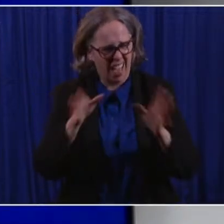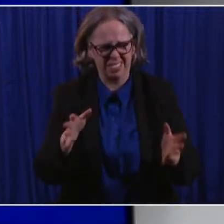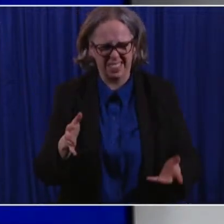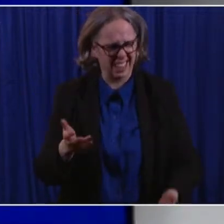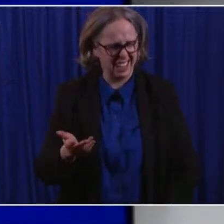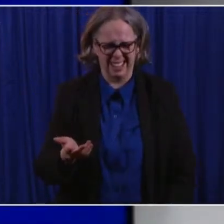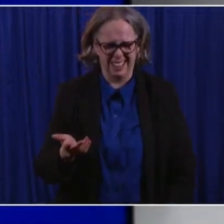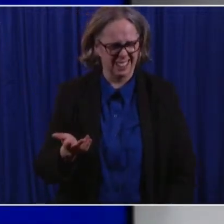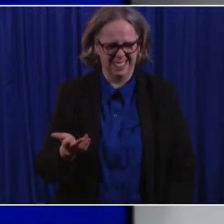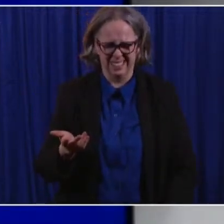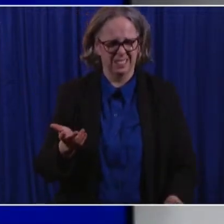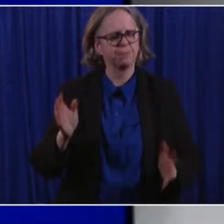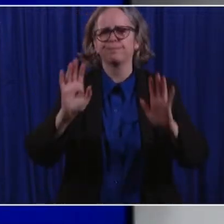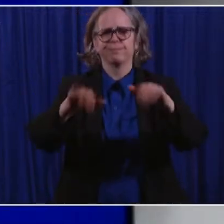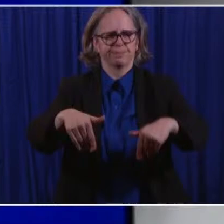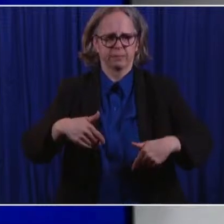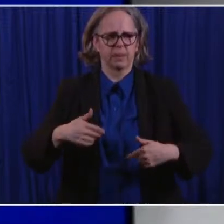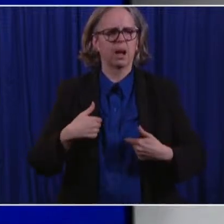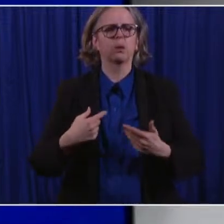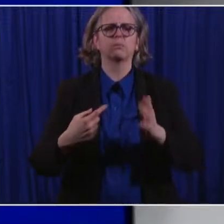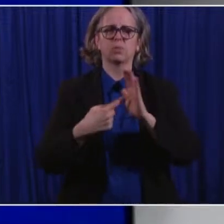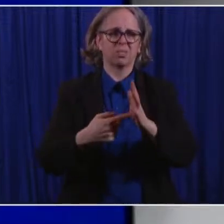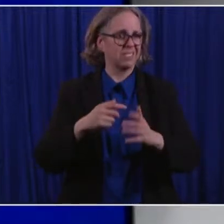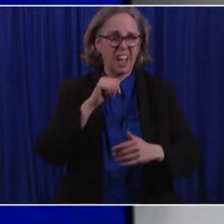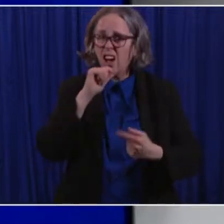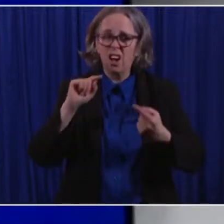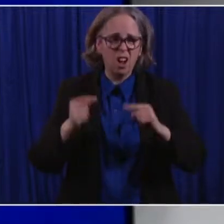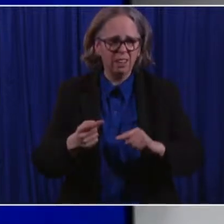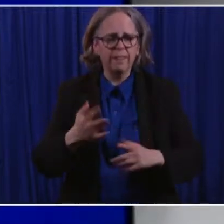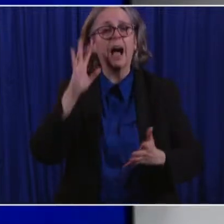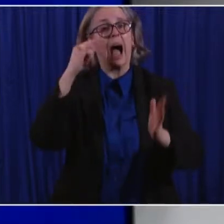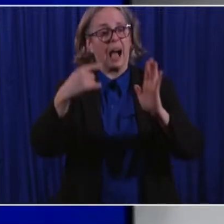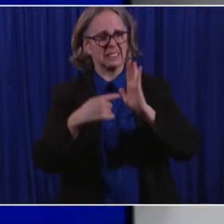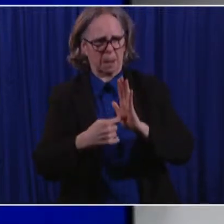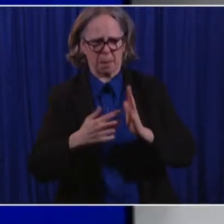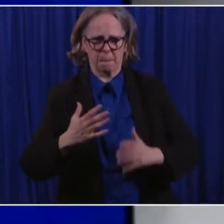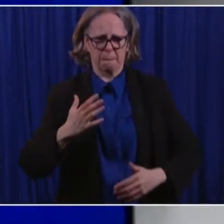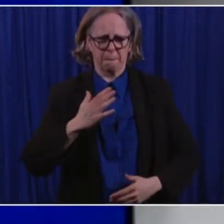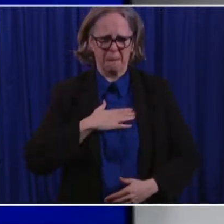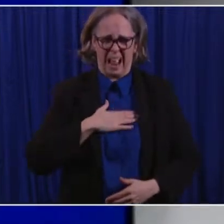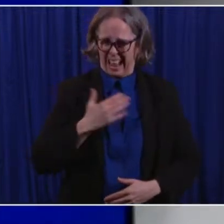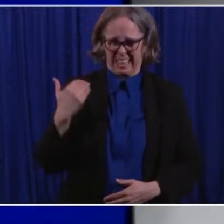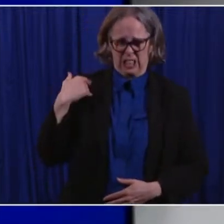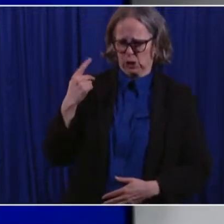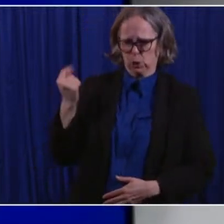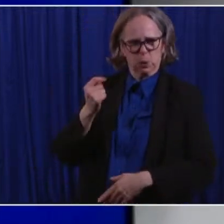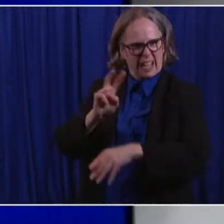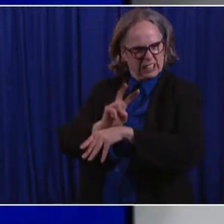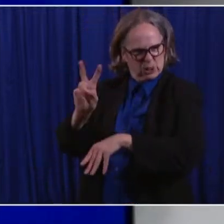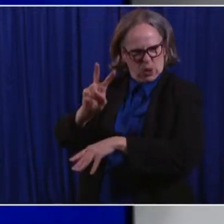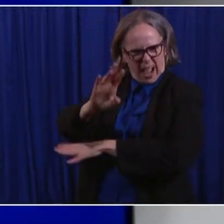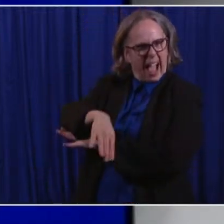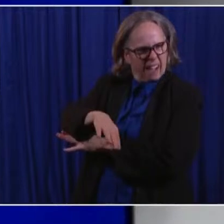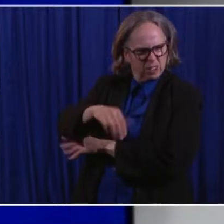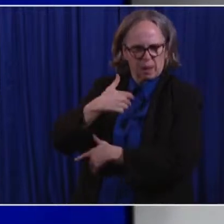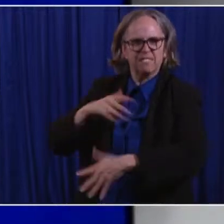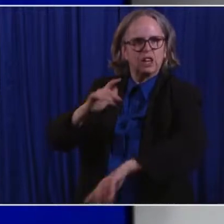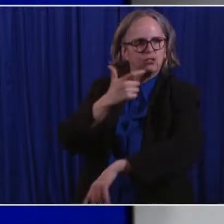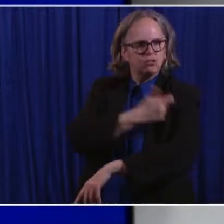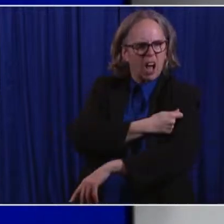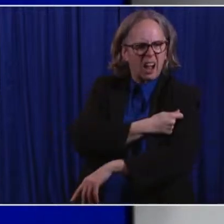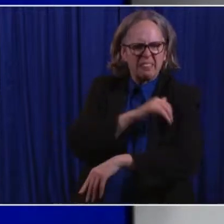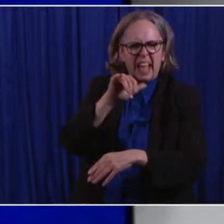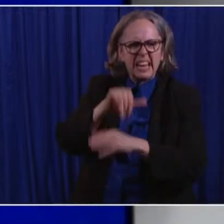you how it didn't hurt, Tuesday at 2 o'clock, I took my shot. 6 o'clock that night, I was on a flight to